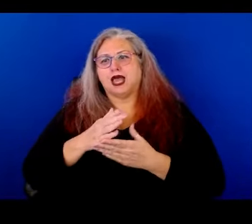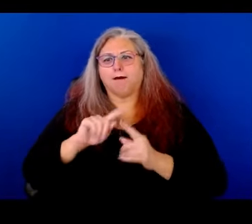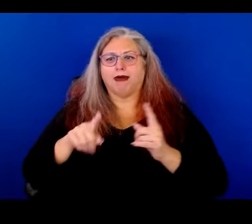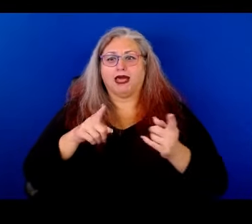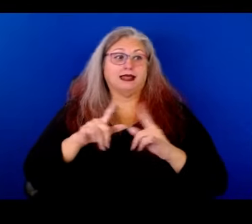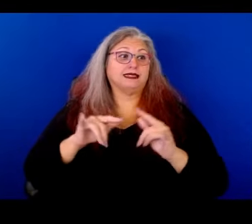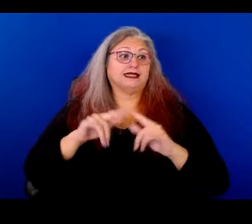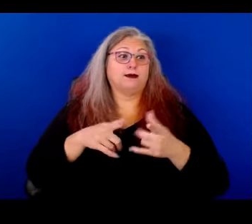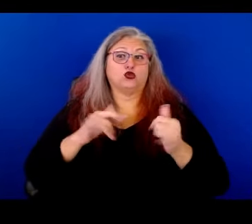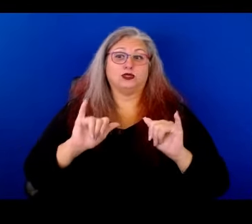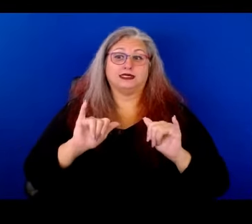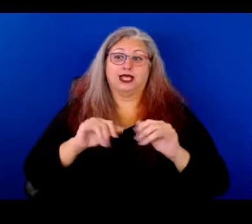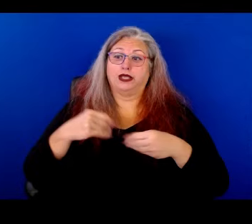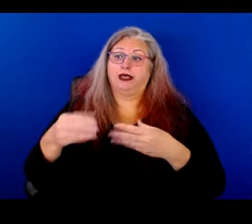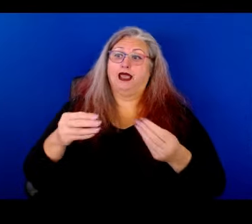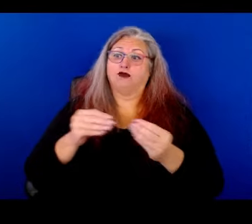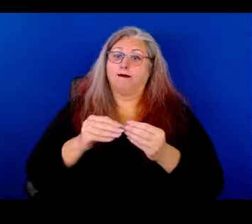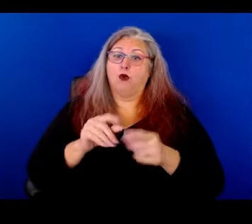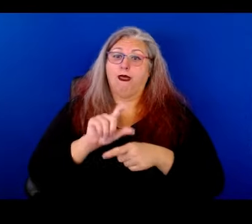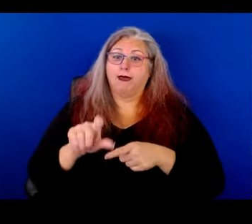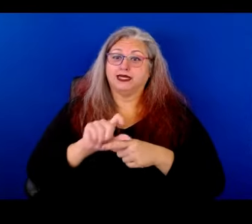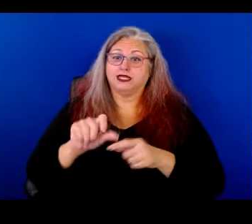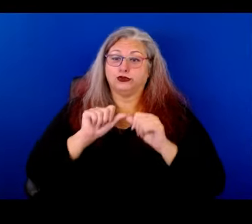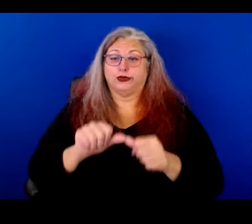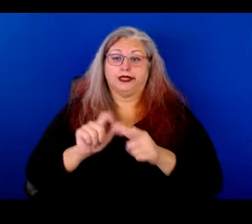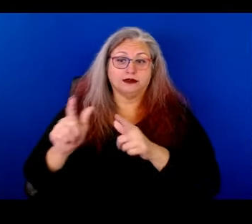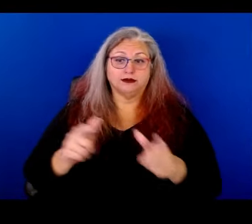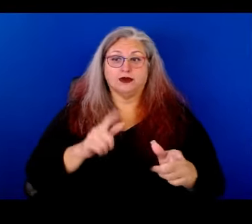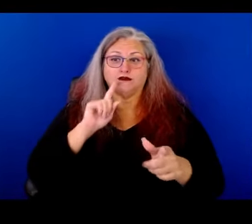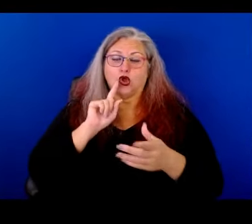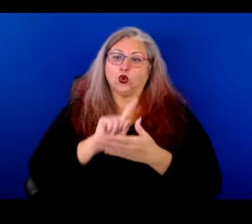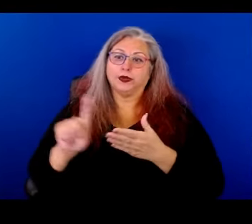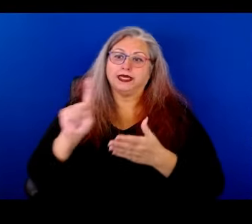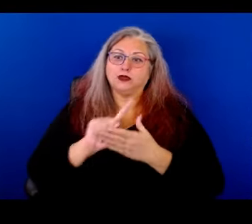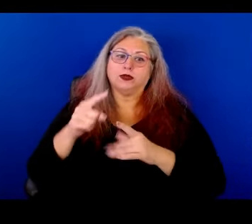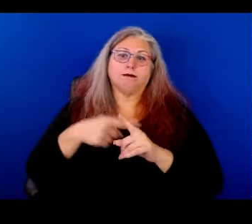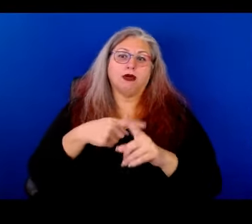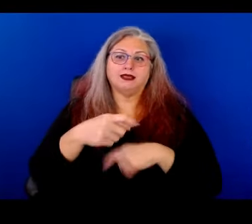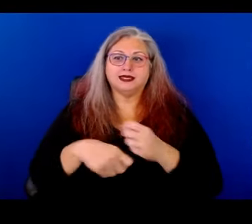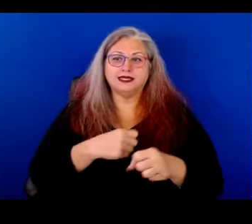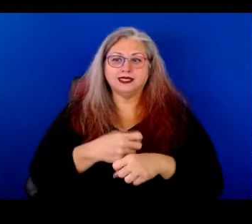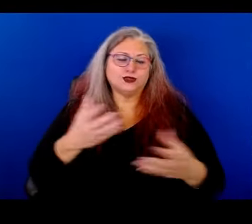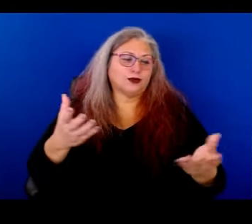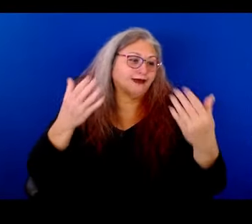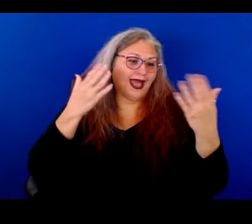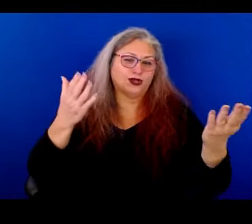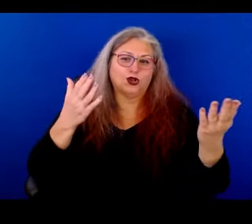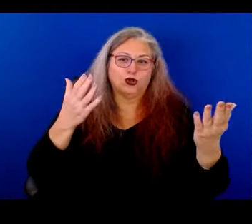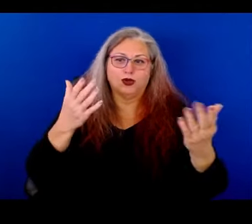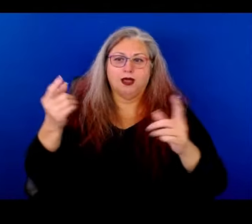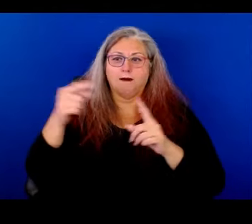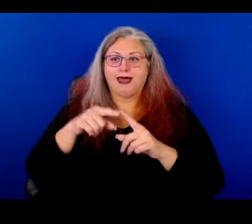then in the meantime, you're just supplying him the ammunition to continue for weeks, months, years. I don't know.